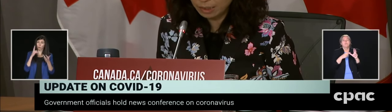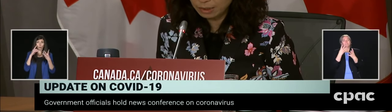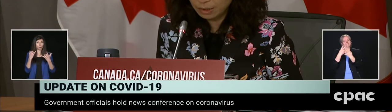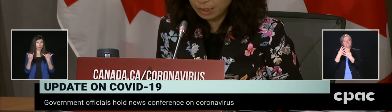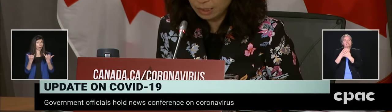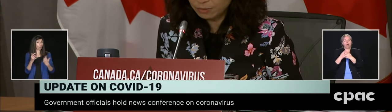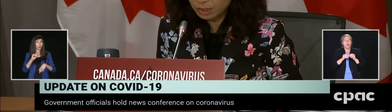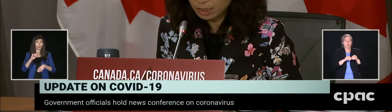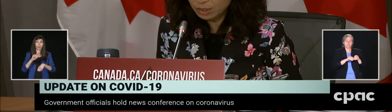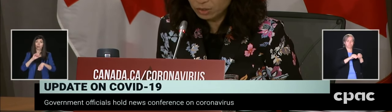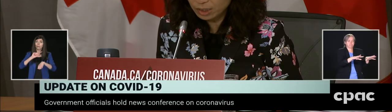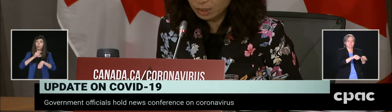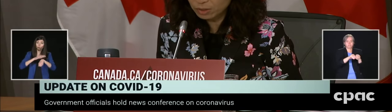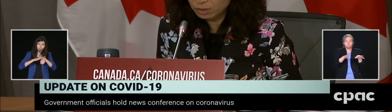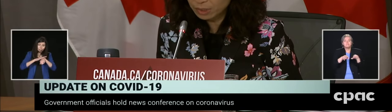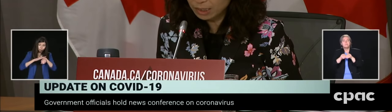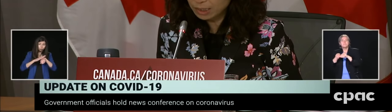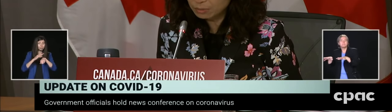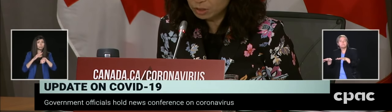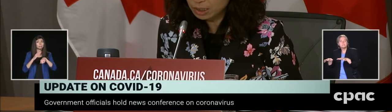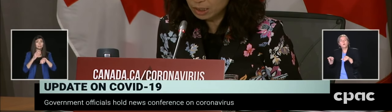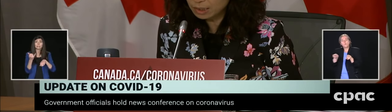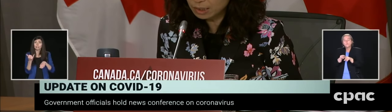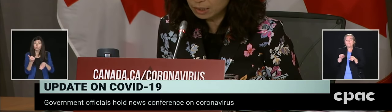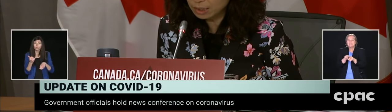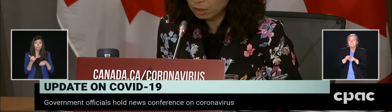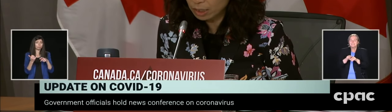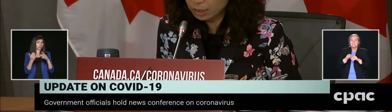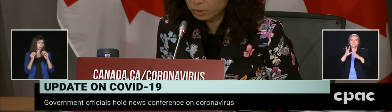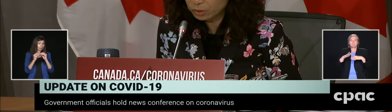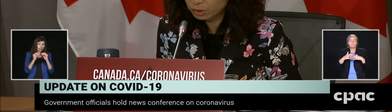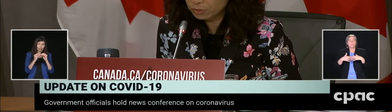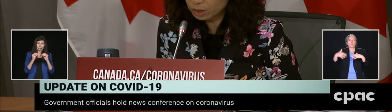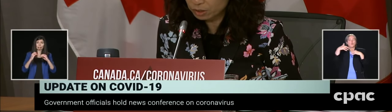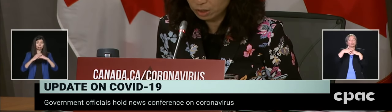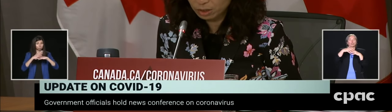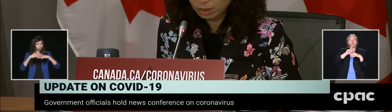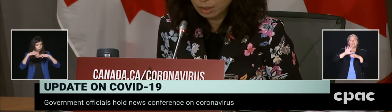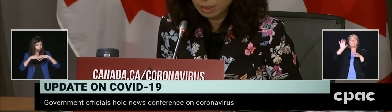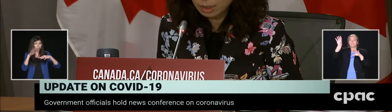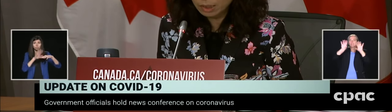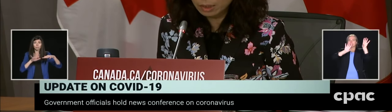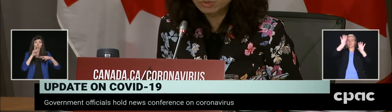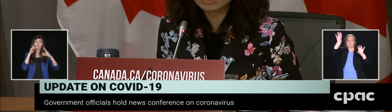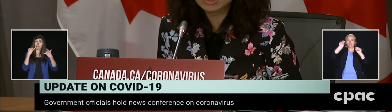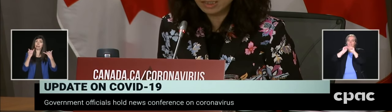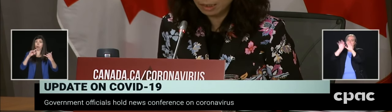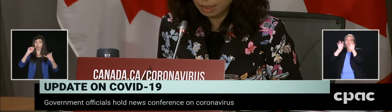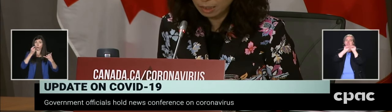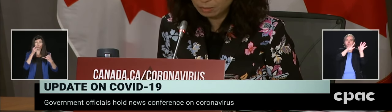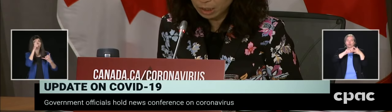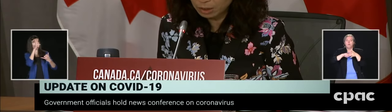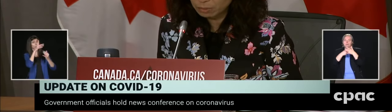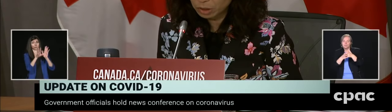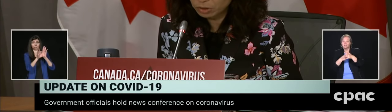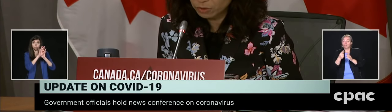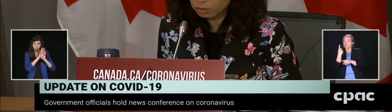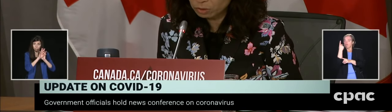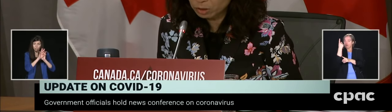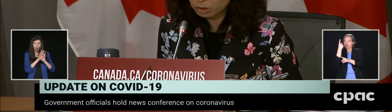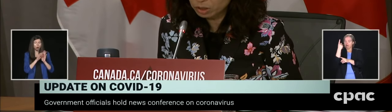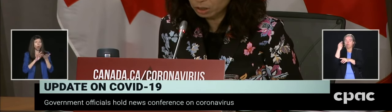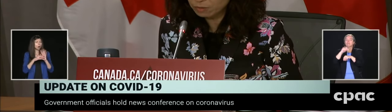single case in any First Nations, Inuit or Métis communities is high cause for concern. These communities are among the